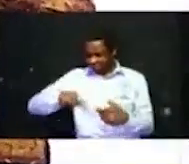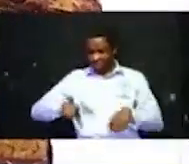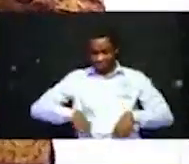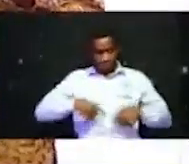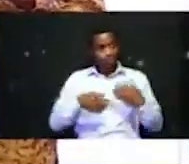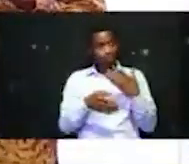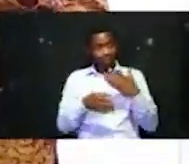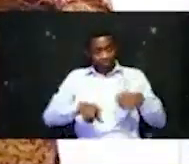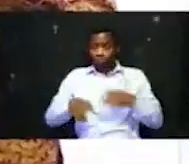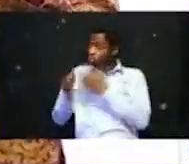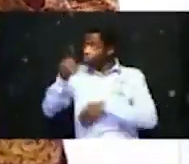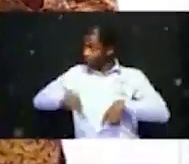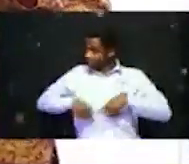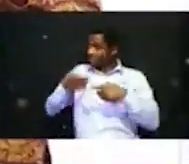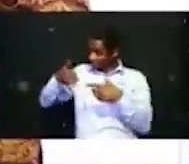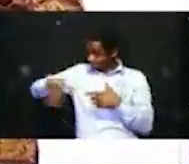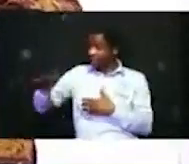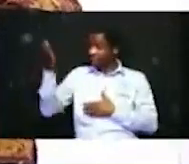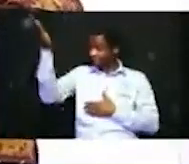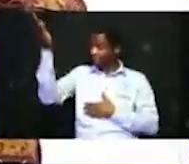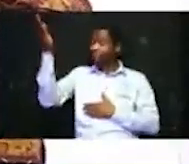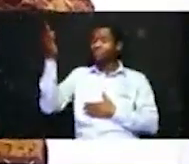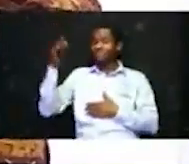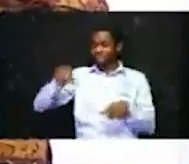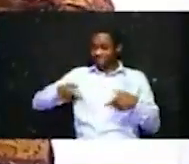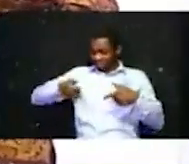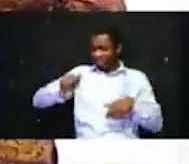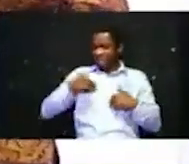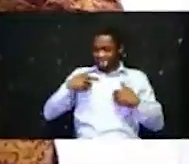lives, as he said, raditiasi, as long as I have breath.